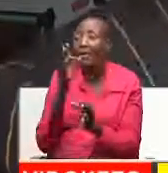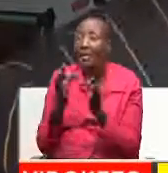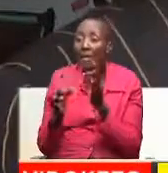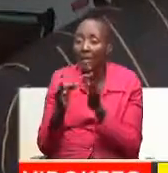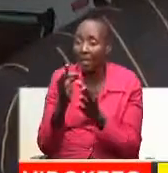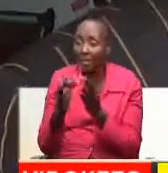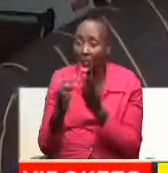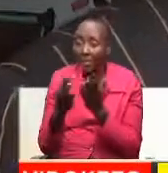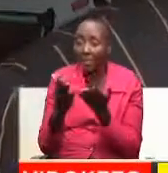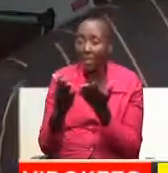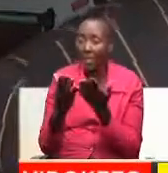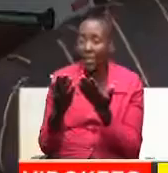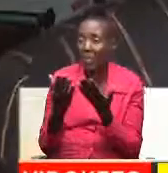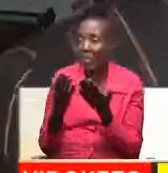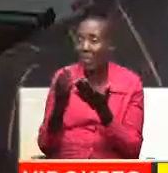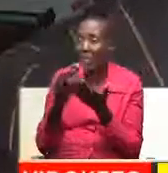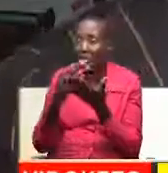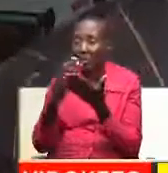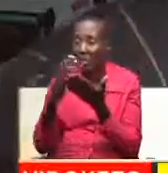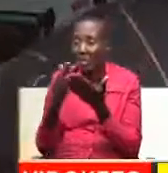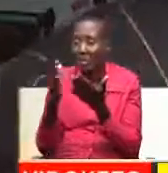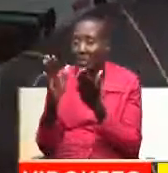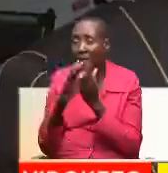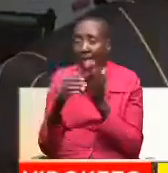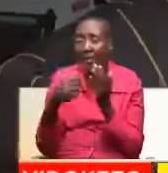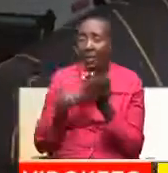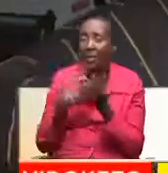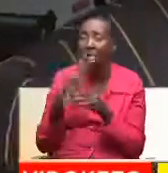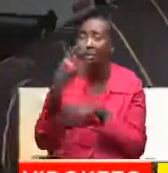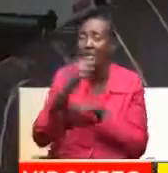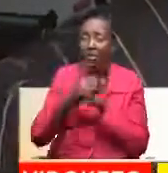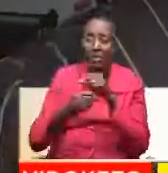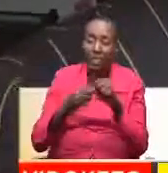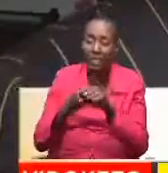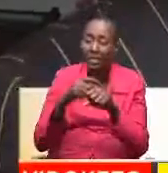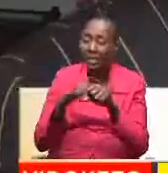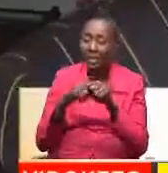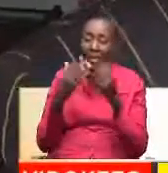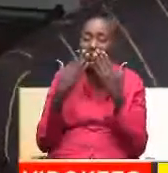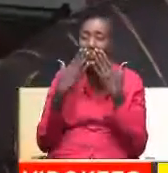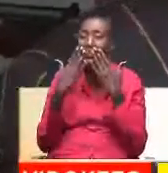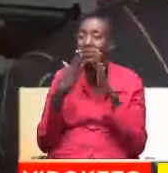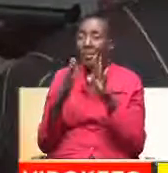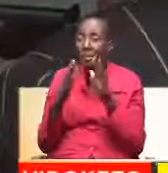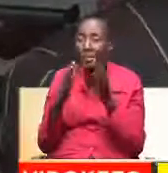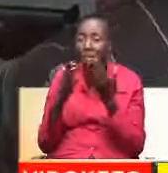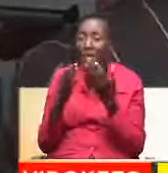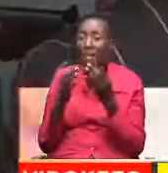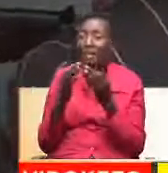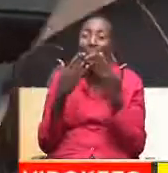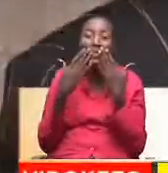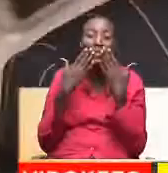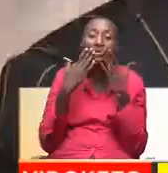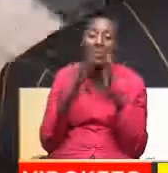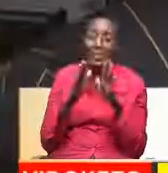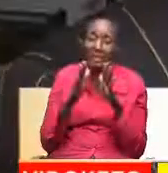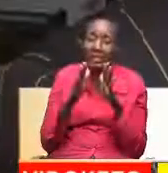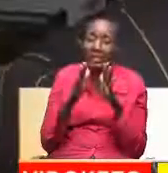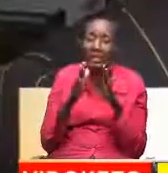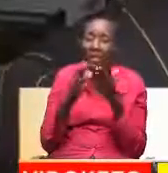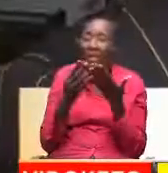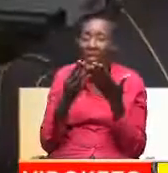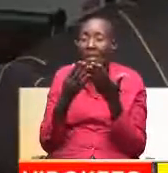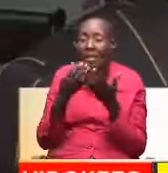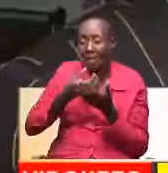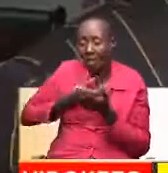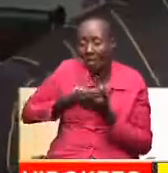if you are renting a stall, maybe you are given a lease of 2 years. When it expires, if it expires or when it expires, the landlord is